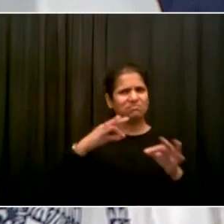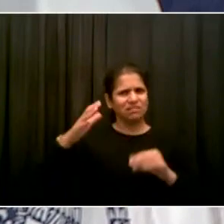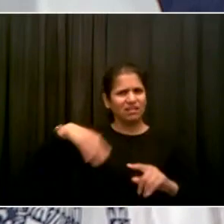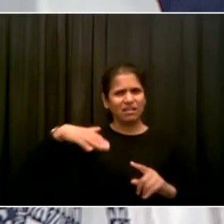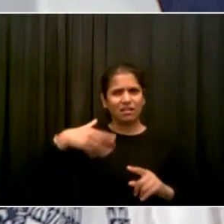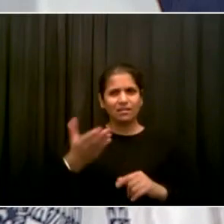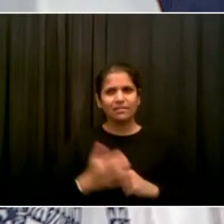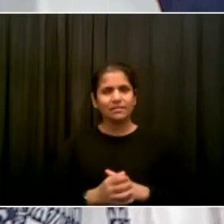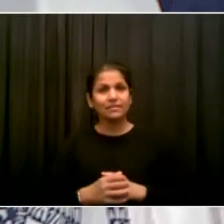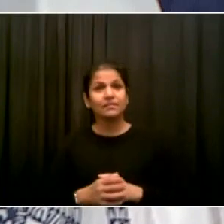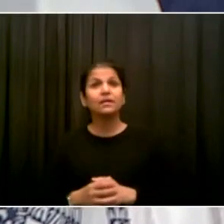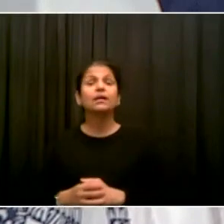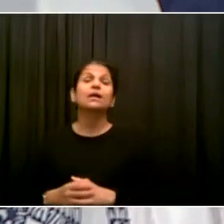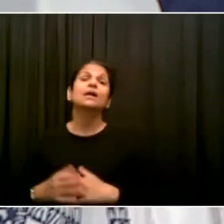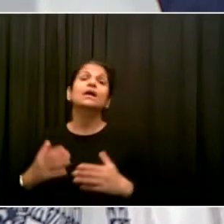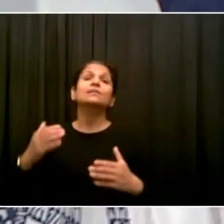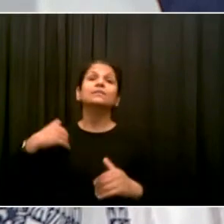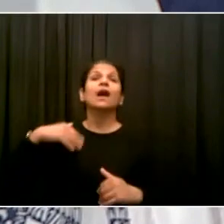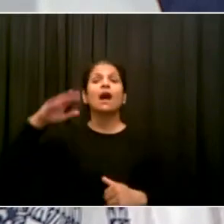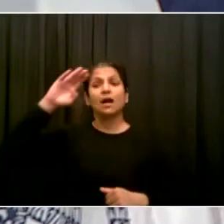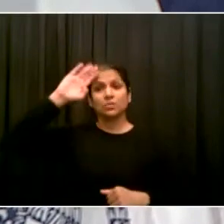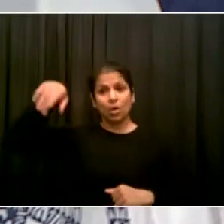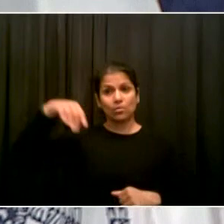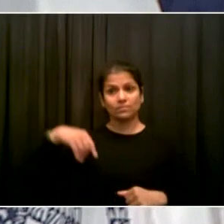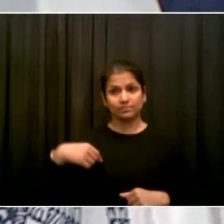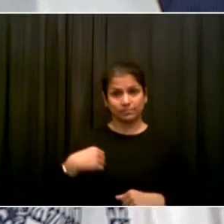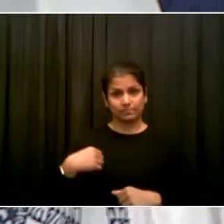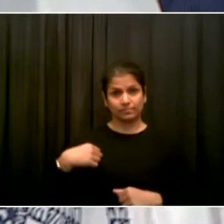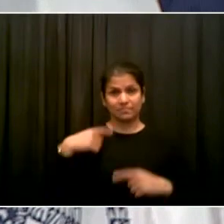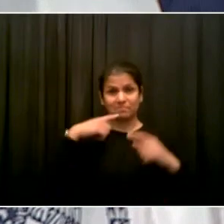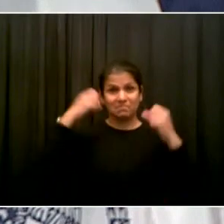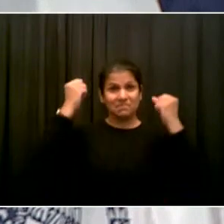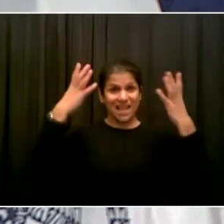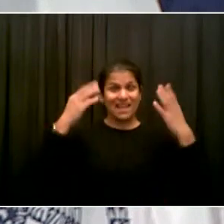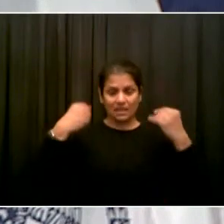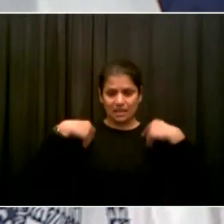date and announce it so you guys will know it's happening, and you're welcome to come along.